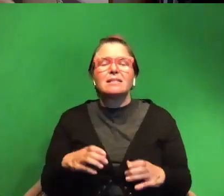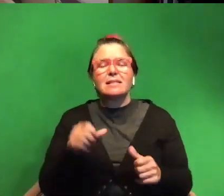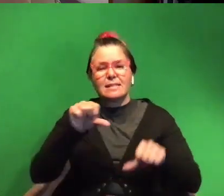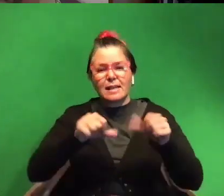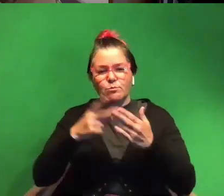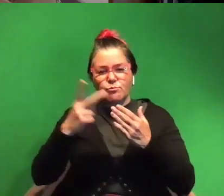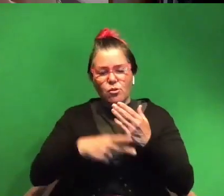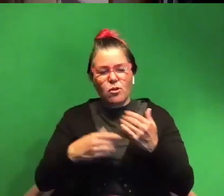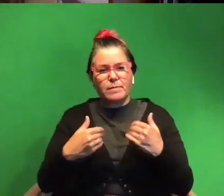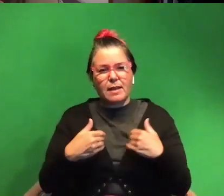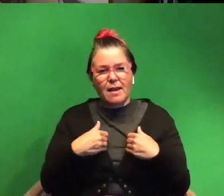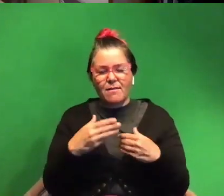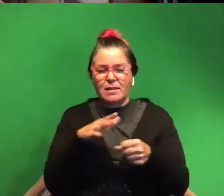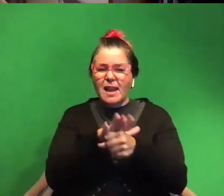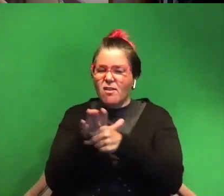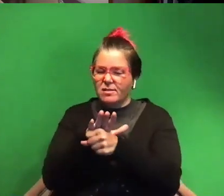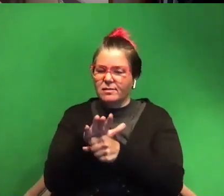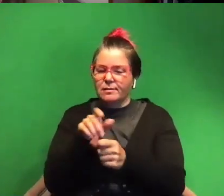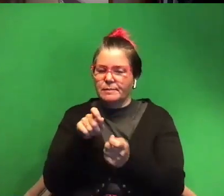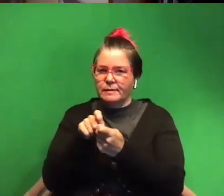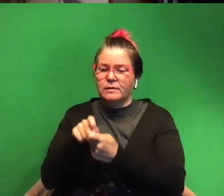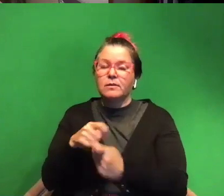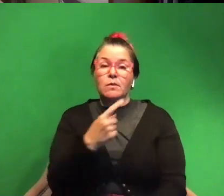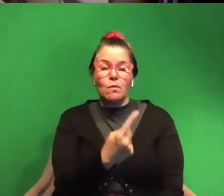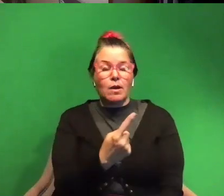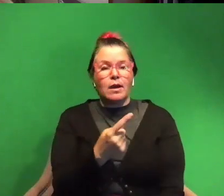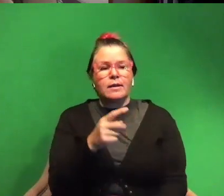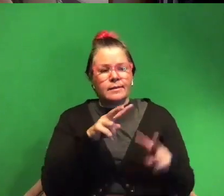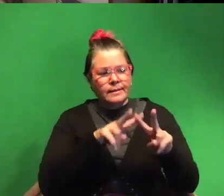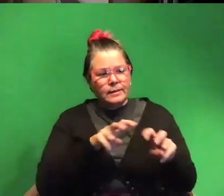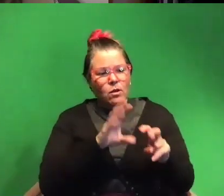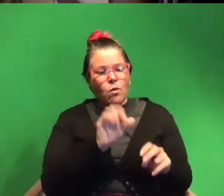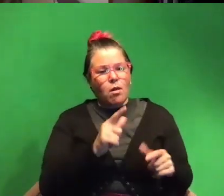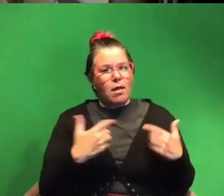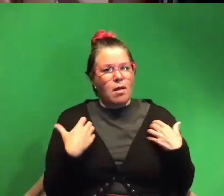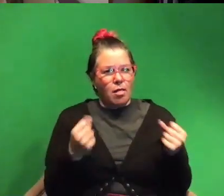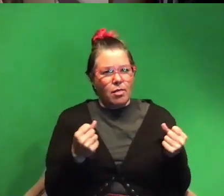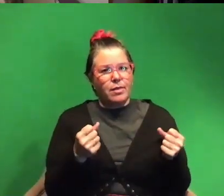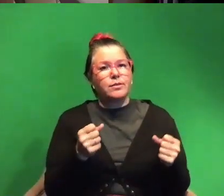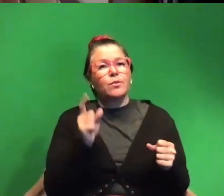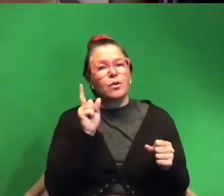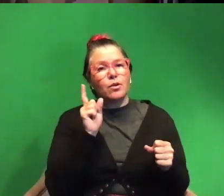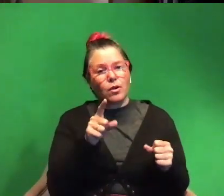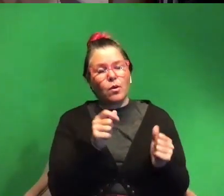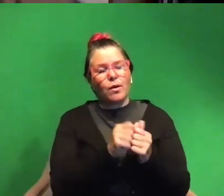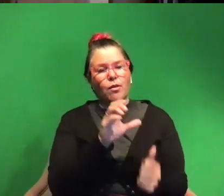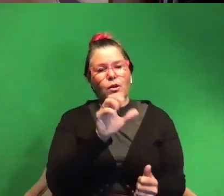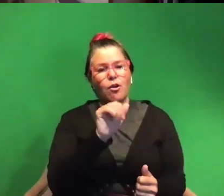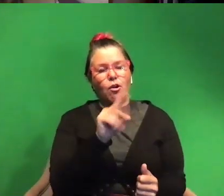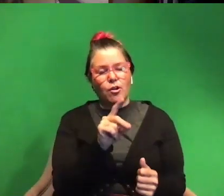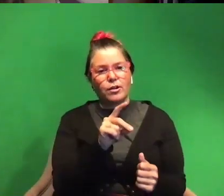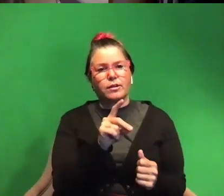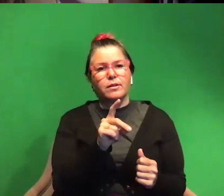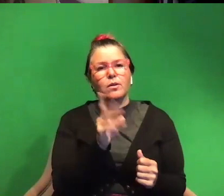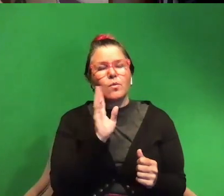know of if you're in one of these areas. So one looks at coral health. So basically you go around with a card and it can